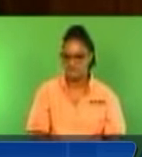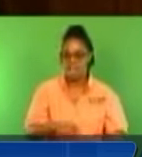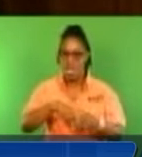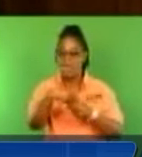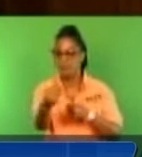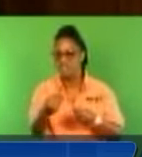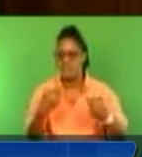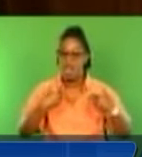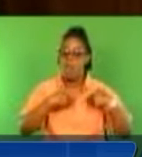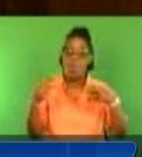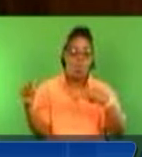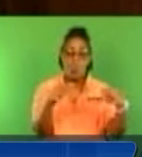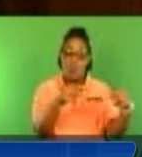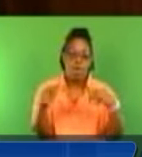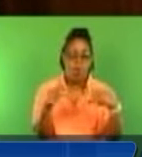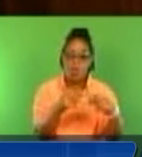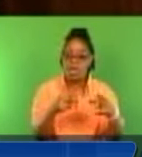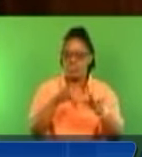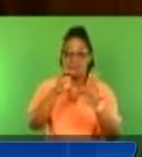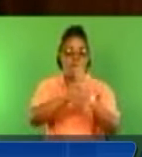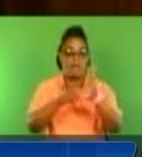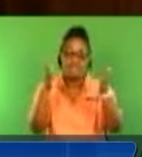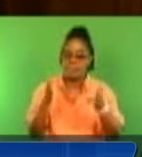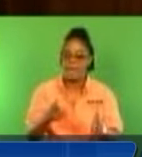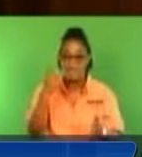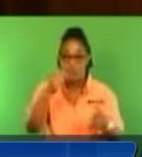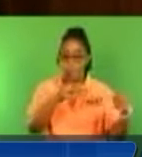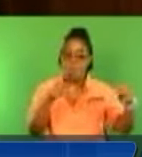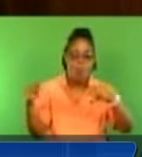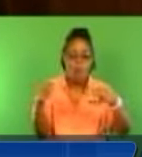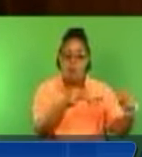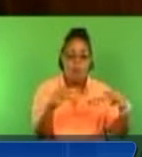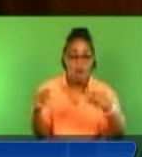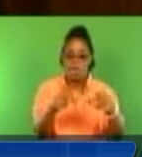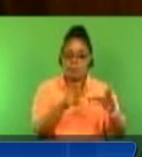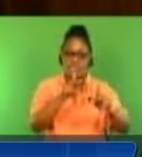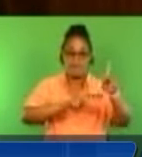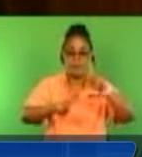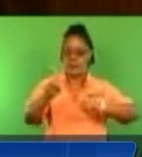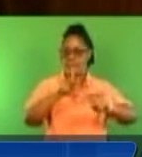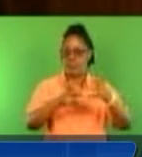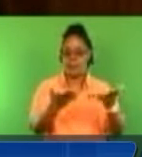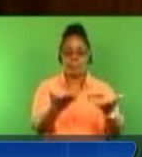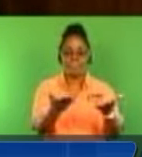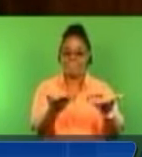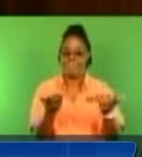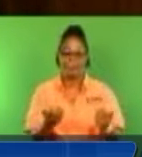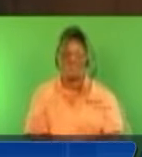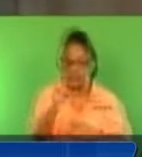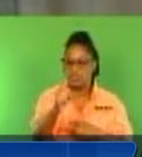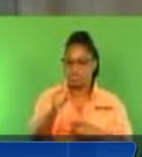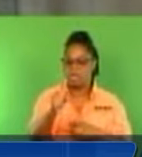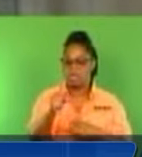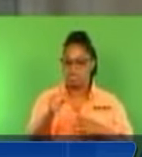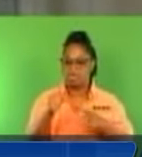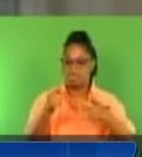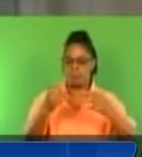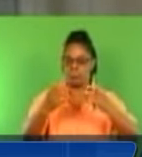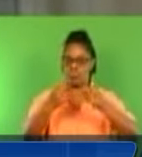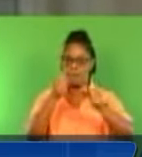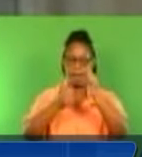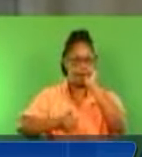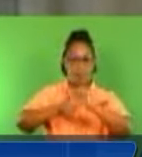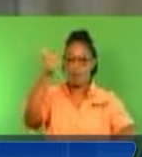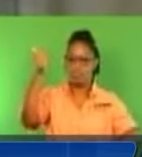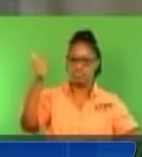Criminals are at war with innocent citizens whom the government have left for themselves. But Minister of